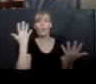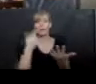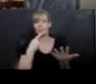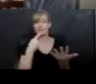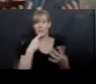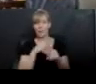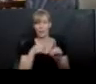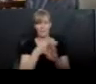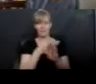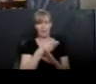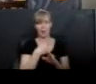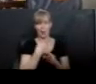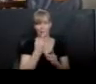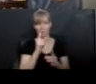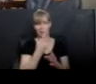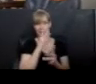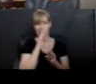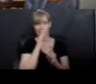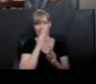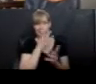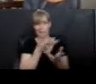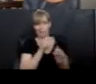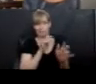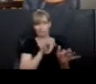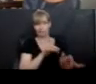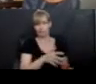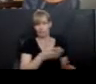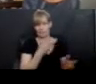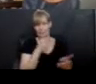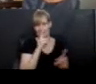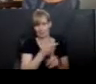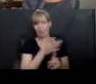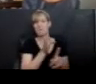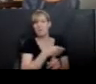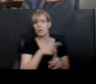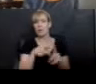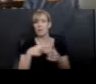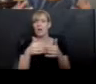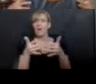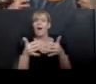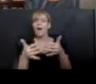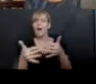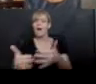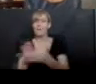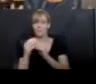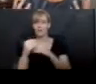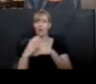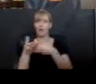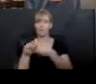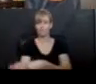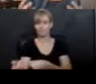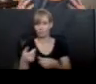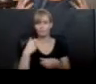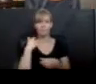Right? So it helps you figure out your thinking. And writing helps you use your voice. Right? So the world needs